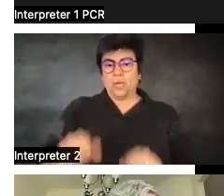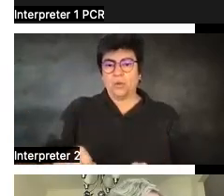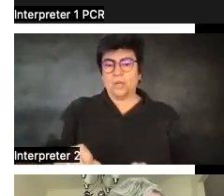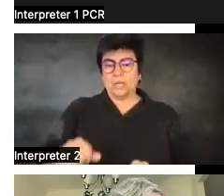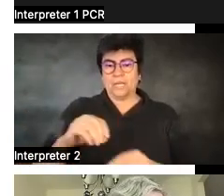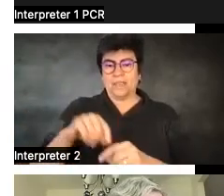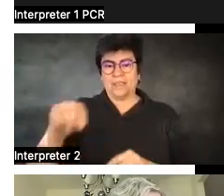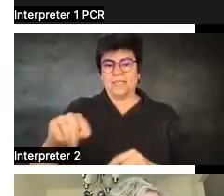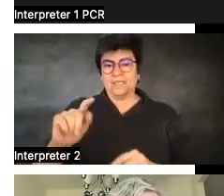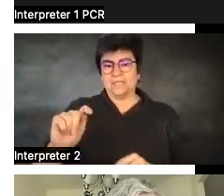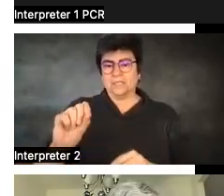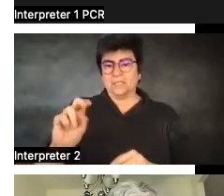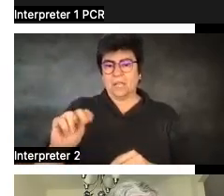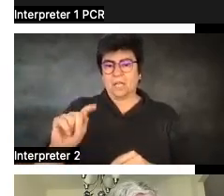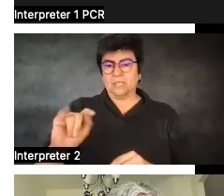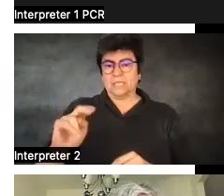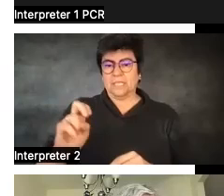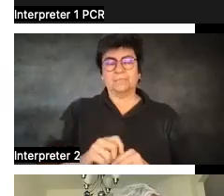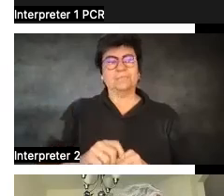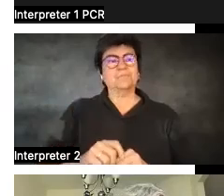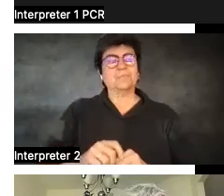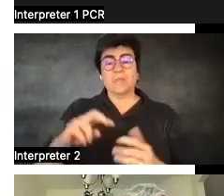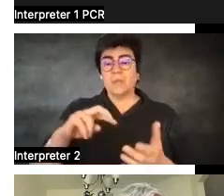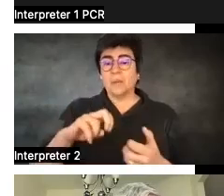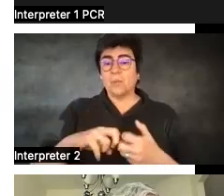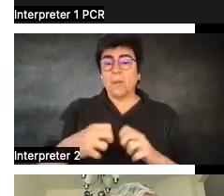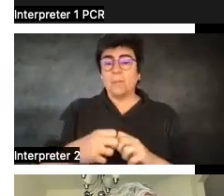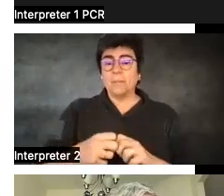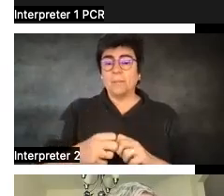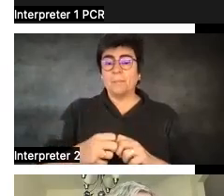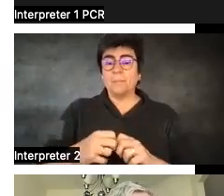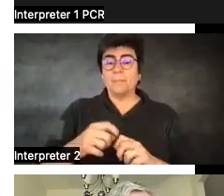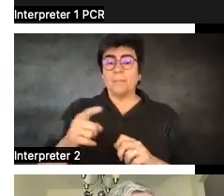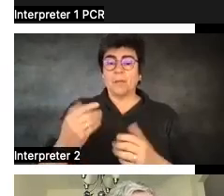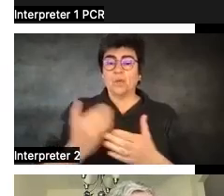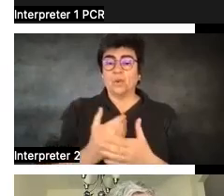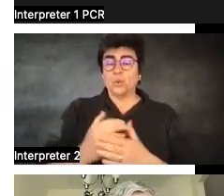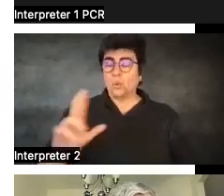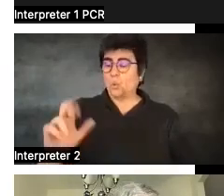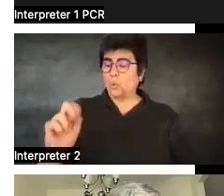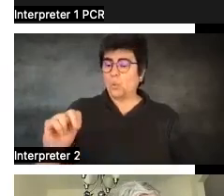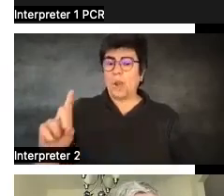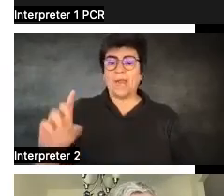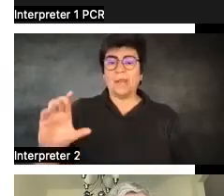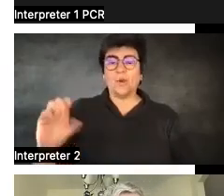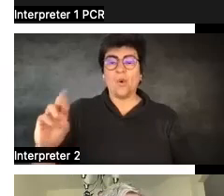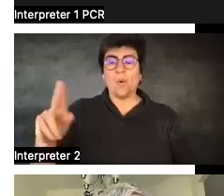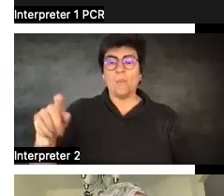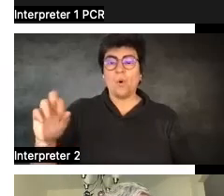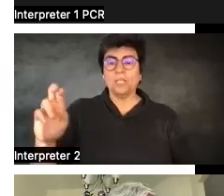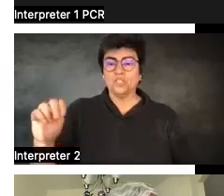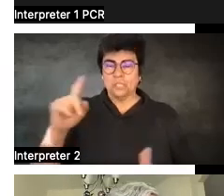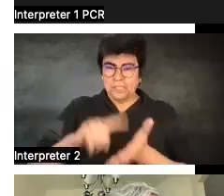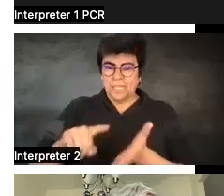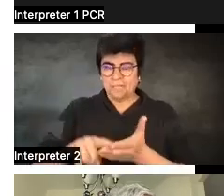this tontine. The problem is that there is a new Rand Corporation study which confirms what we've all known